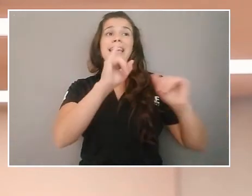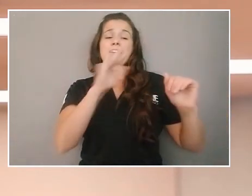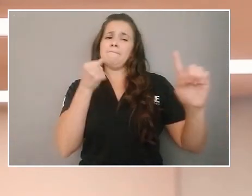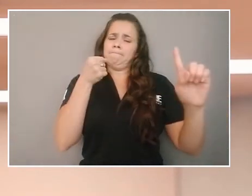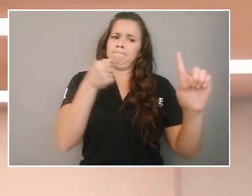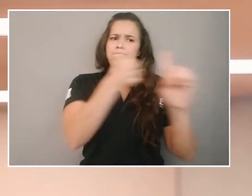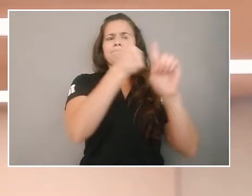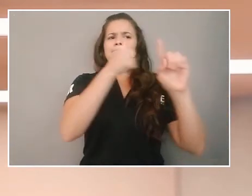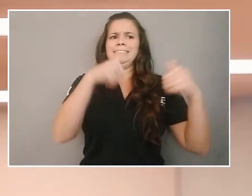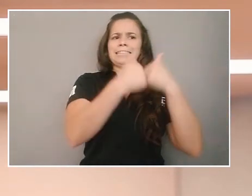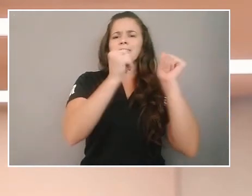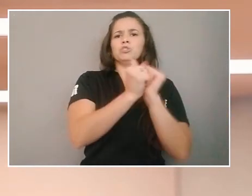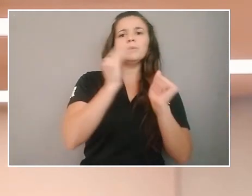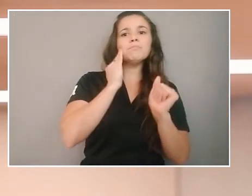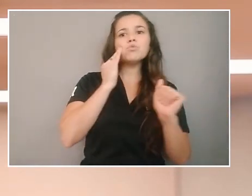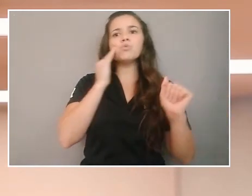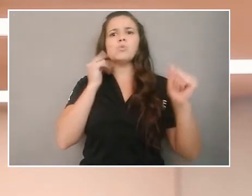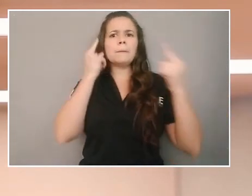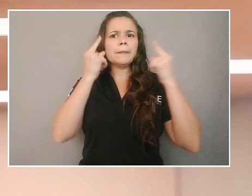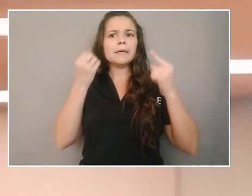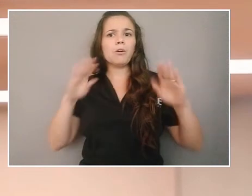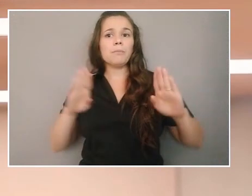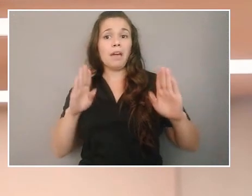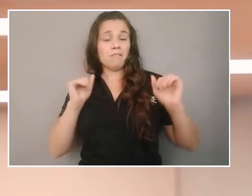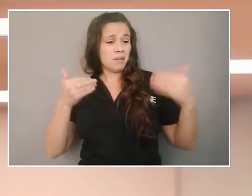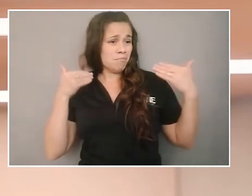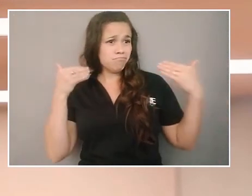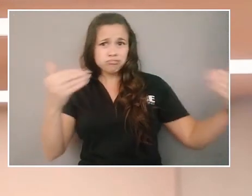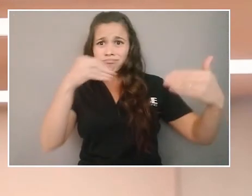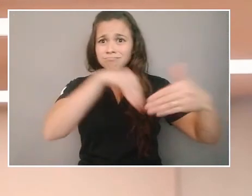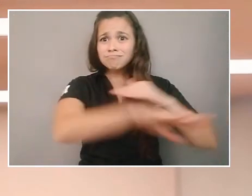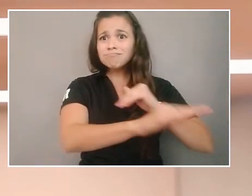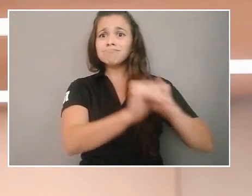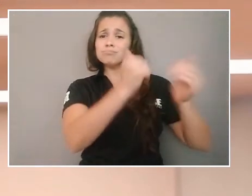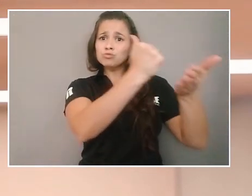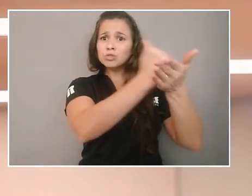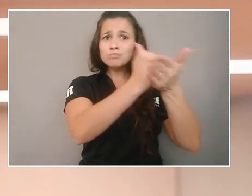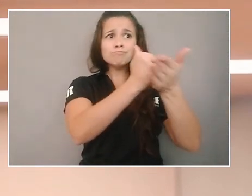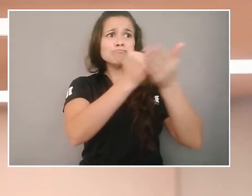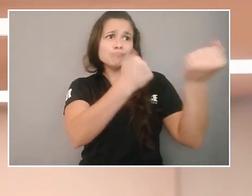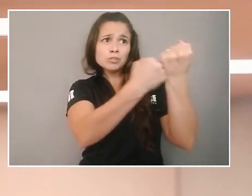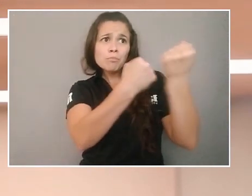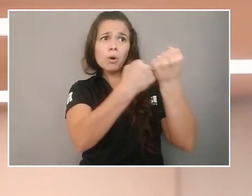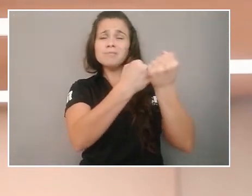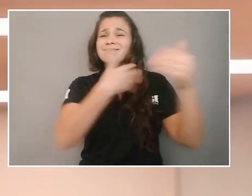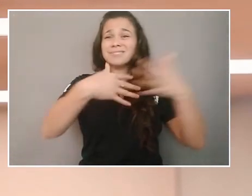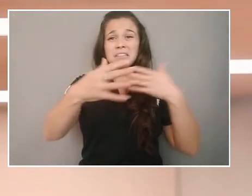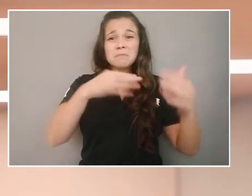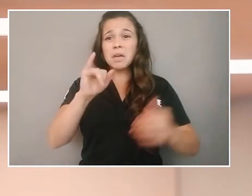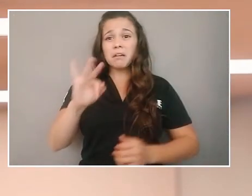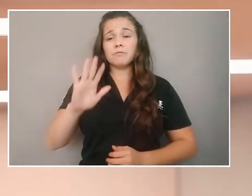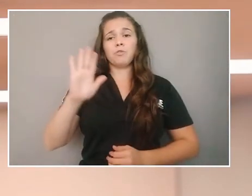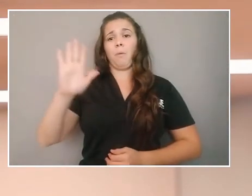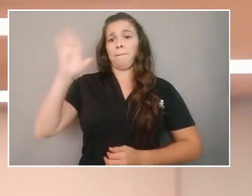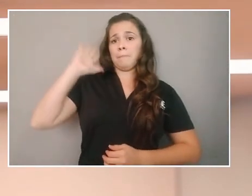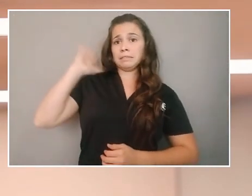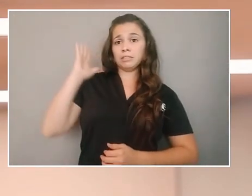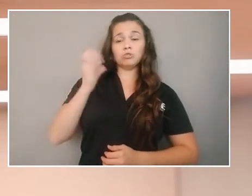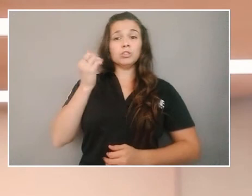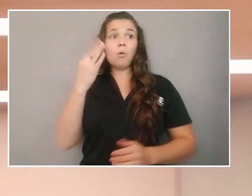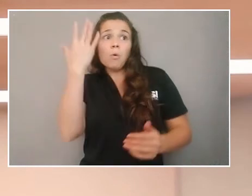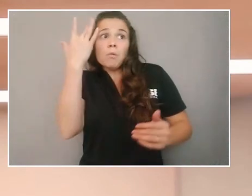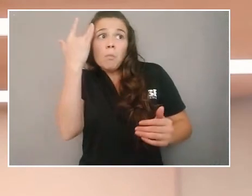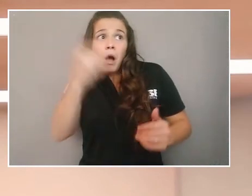access support regardless of mental health history or reason for seeking care. Each TAY